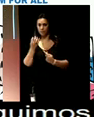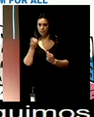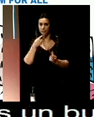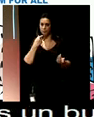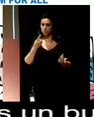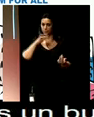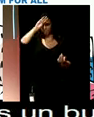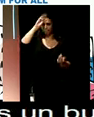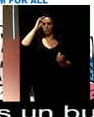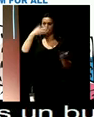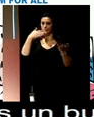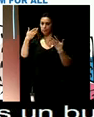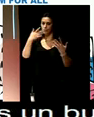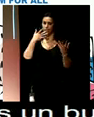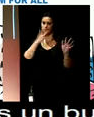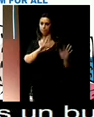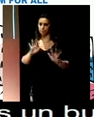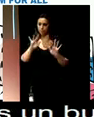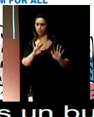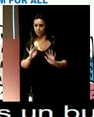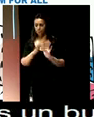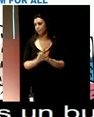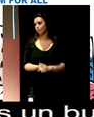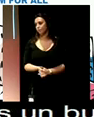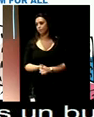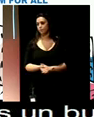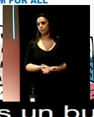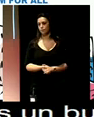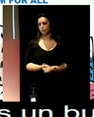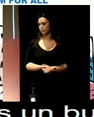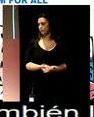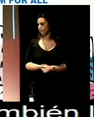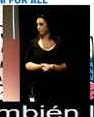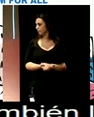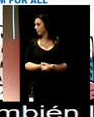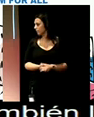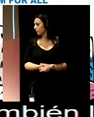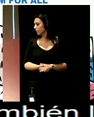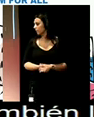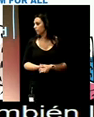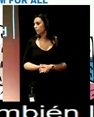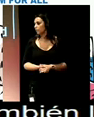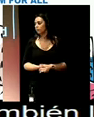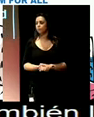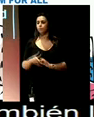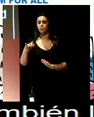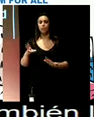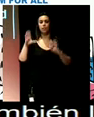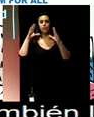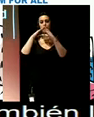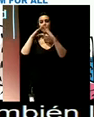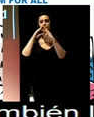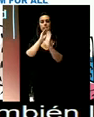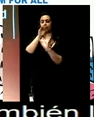That's on top of the Golgotha, and this is the church inside,